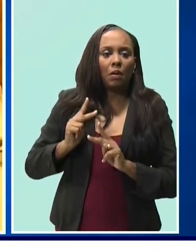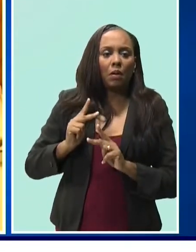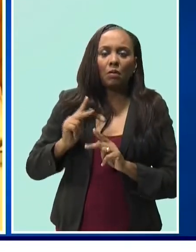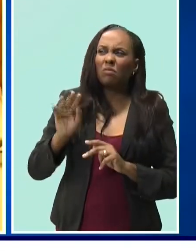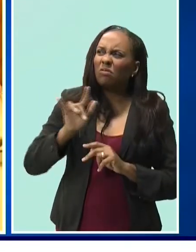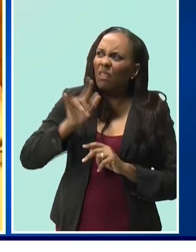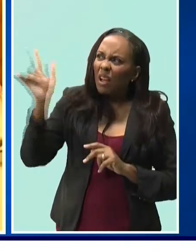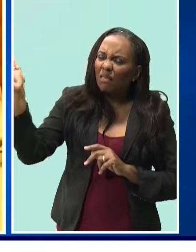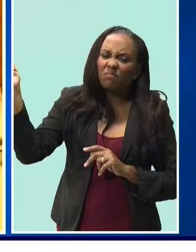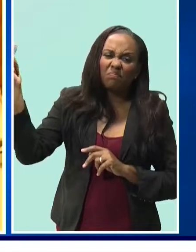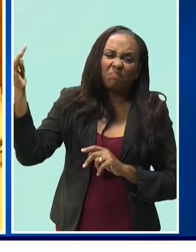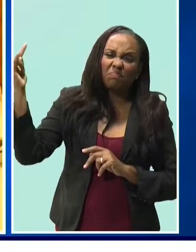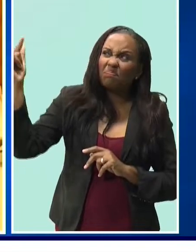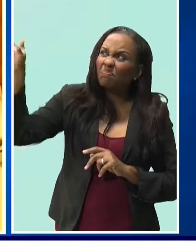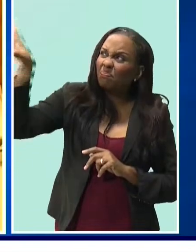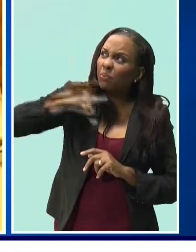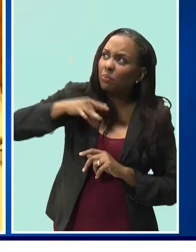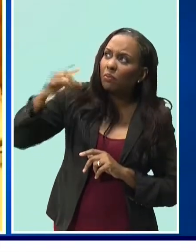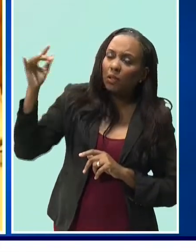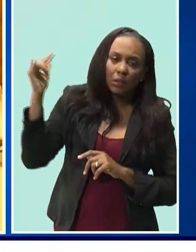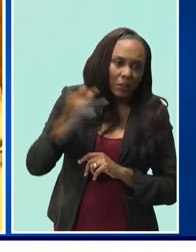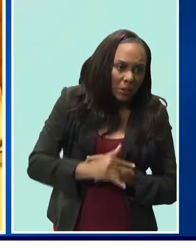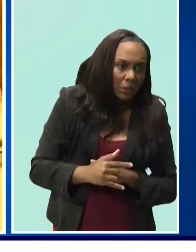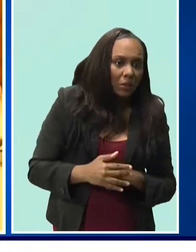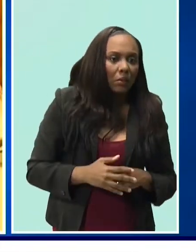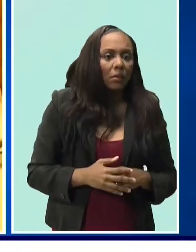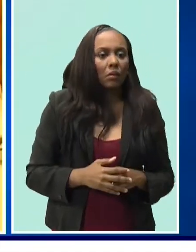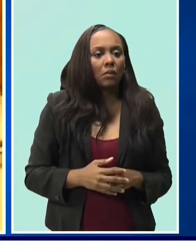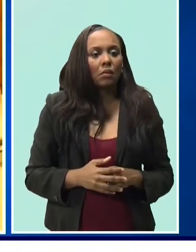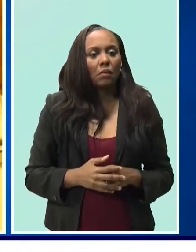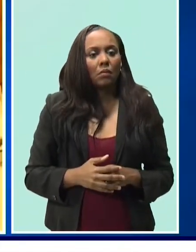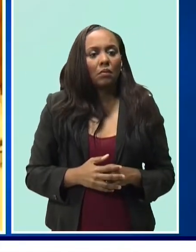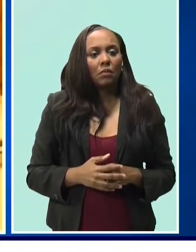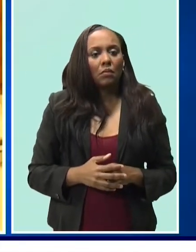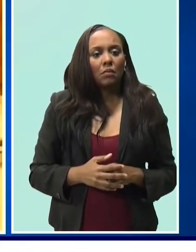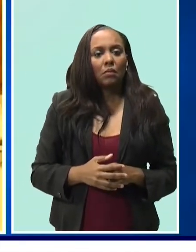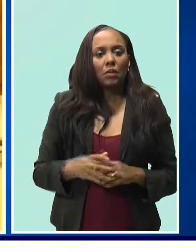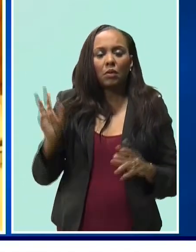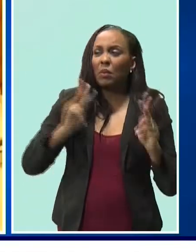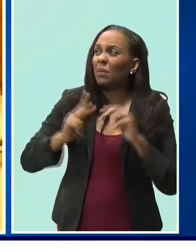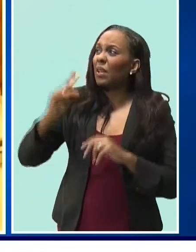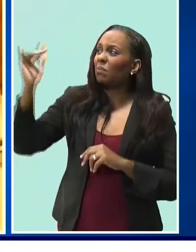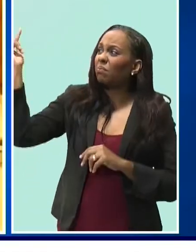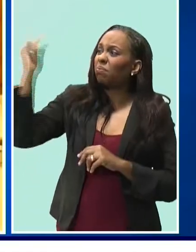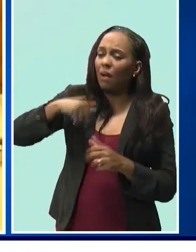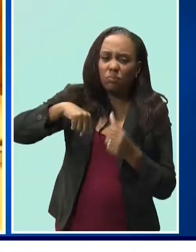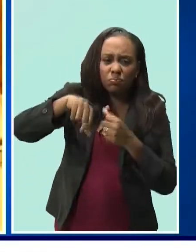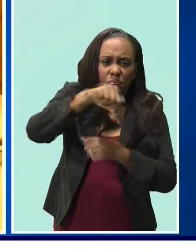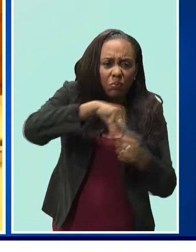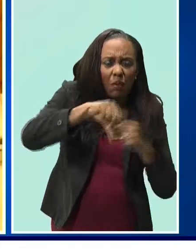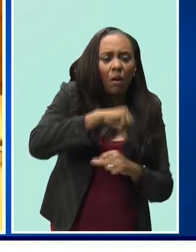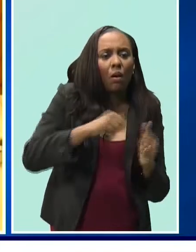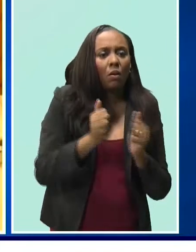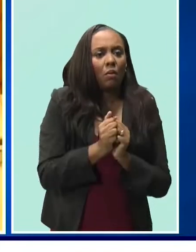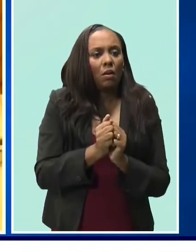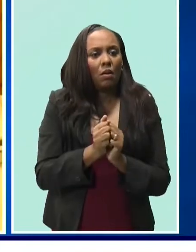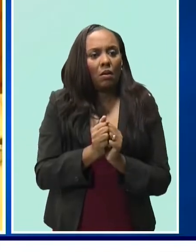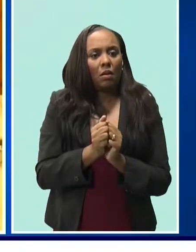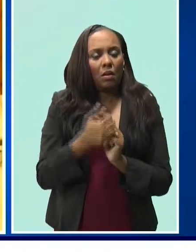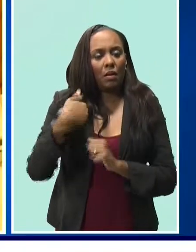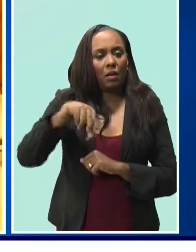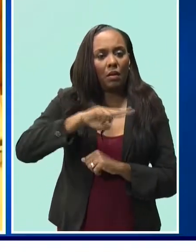been immediate contacts of local persons to those imported cases. So let's say